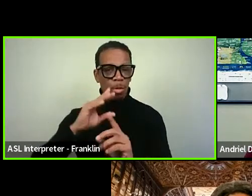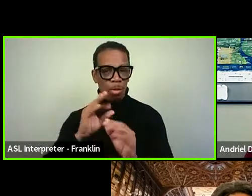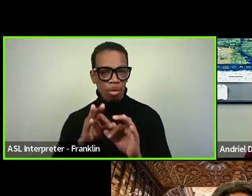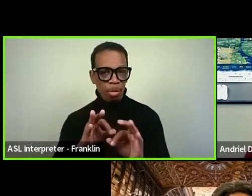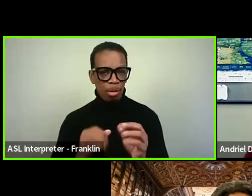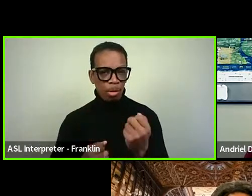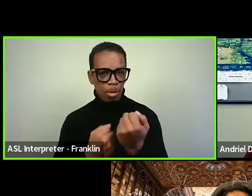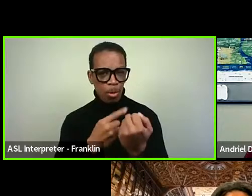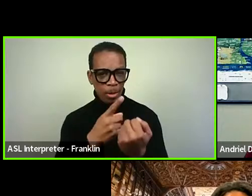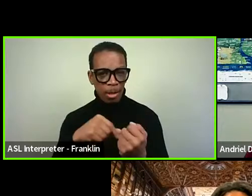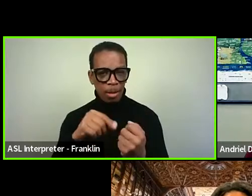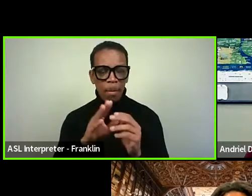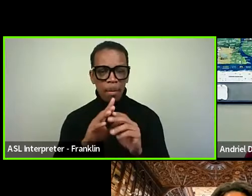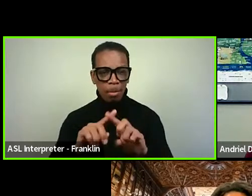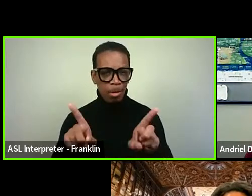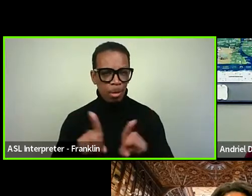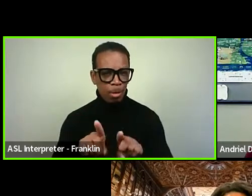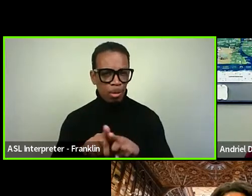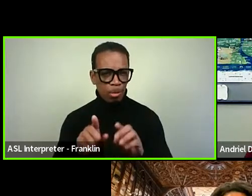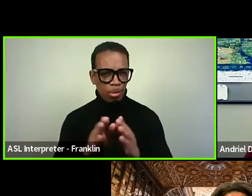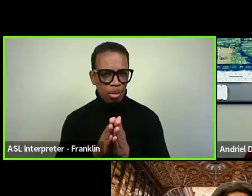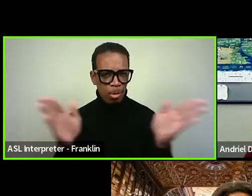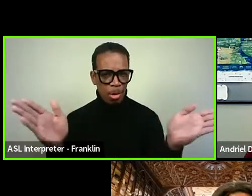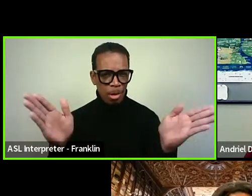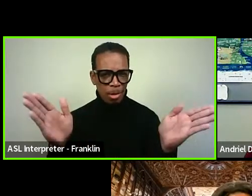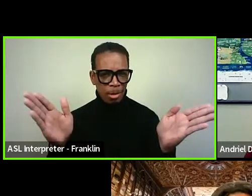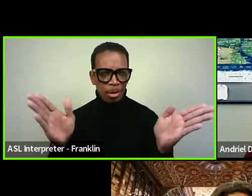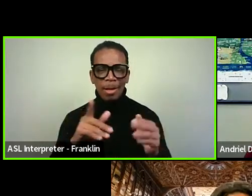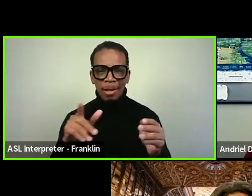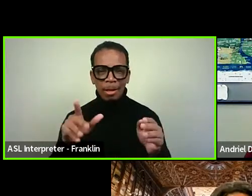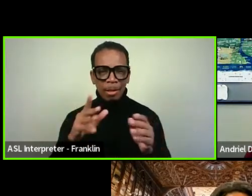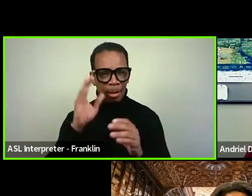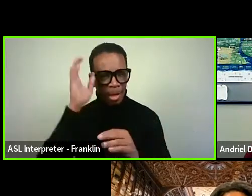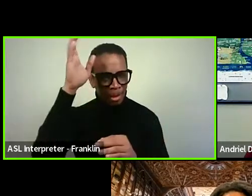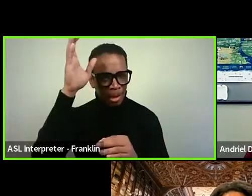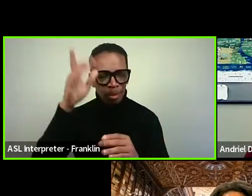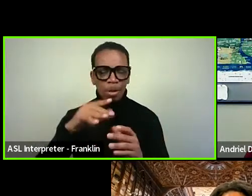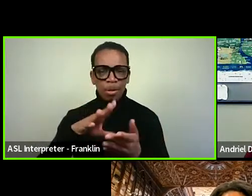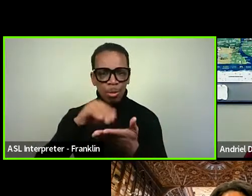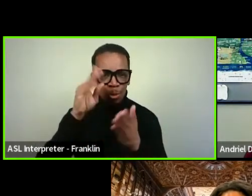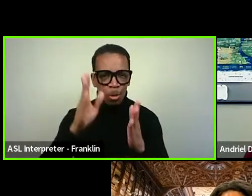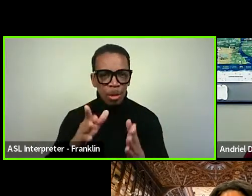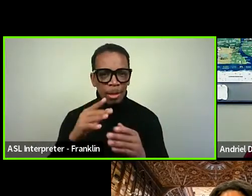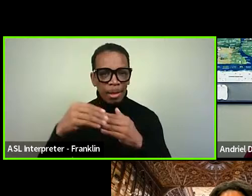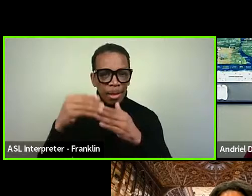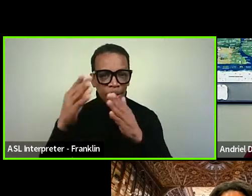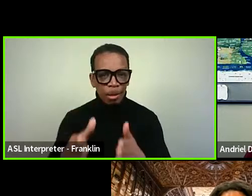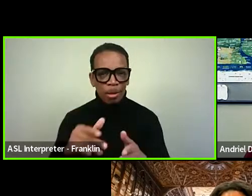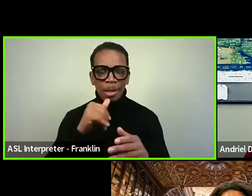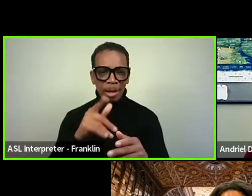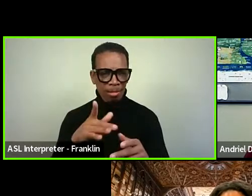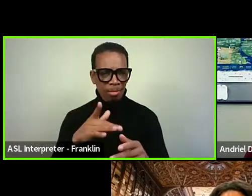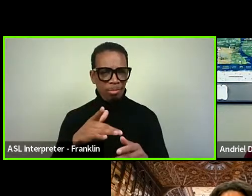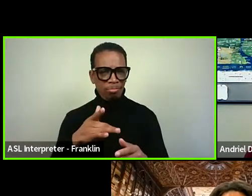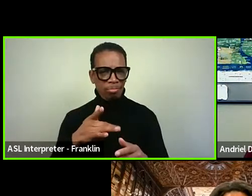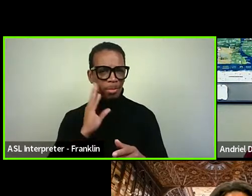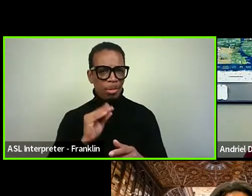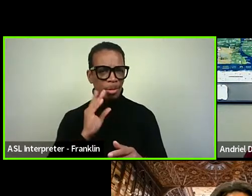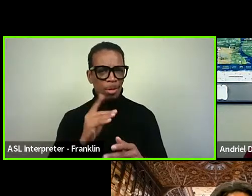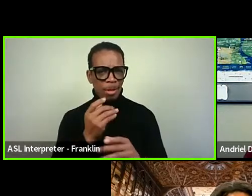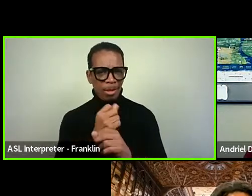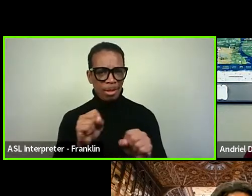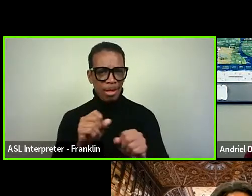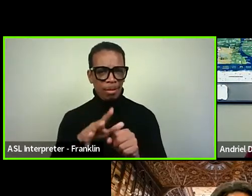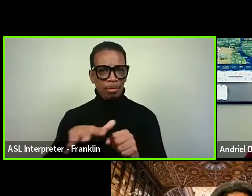in the broader concept of developing student leaders, of also finding safe space, and really